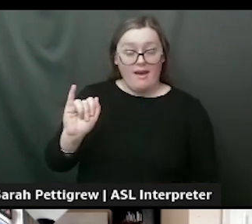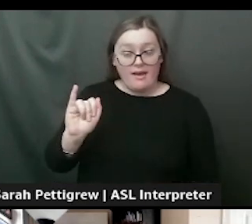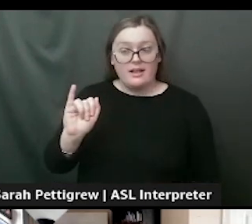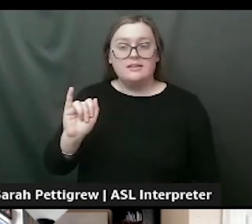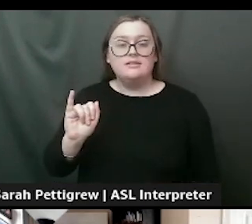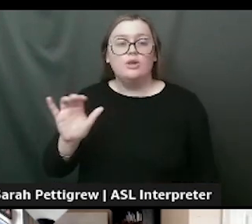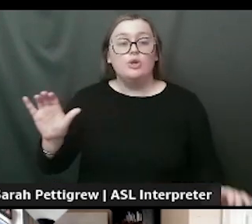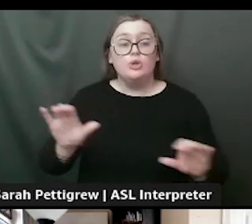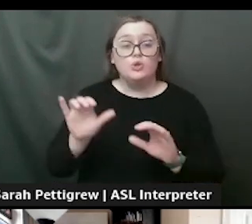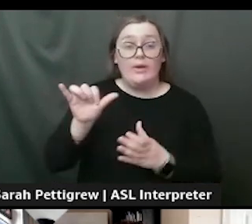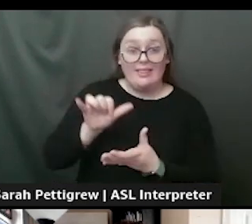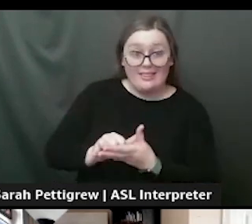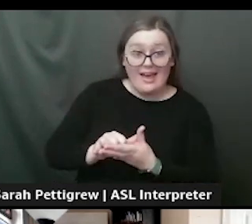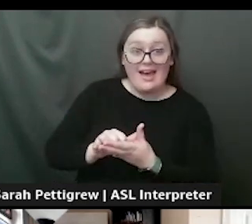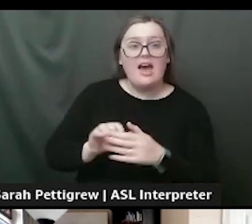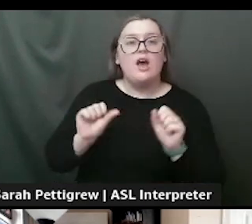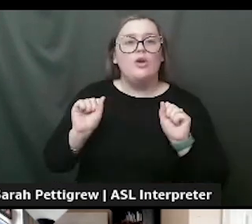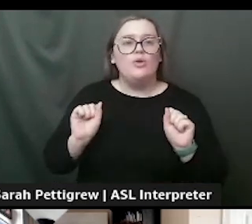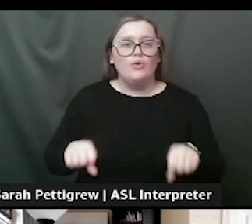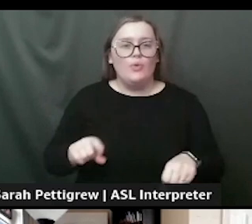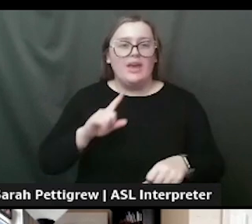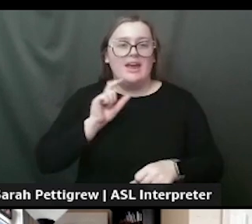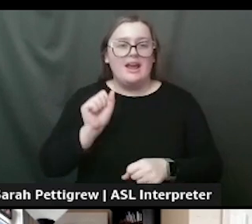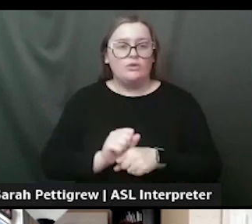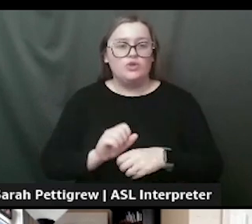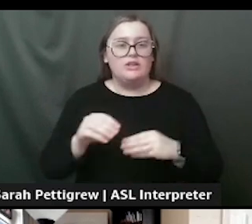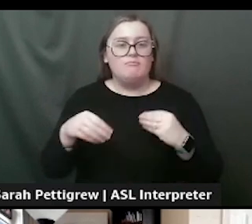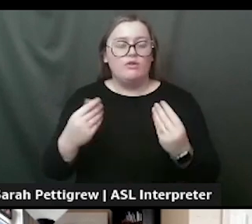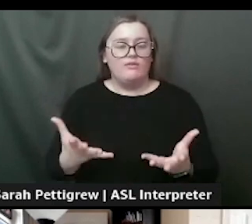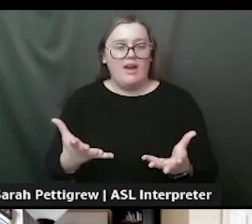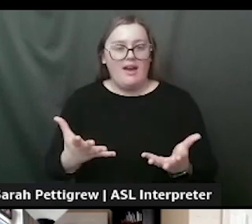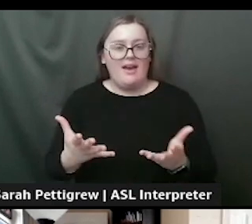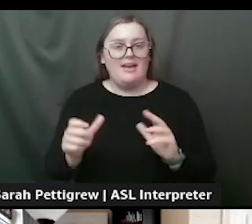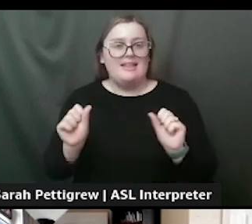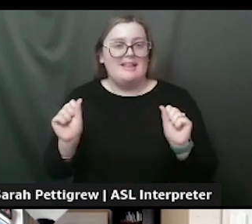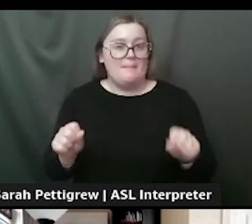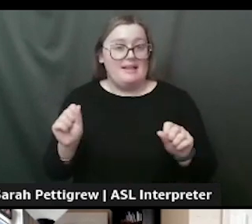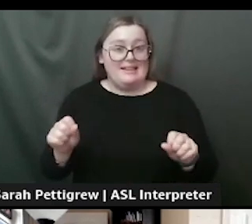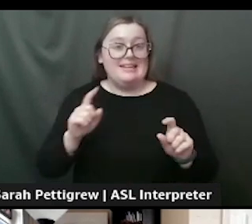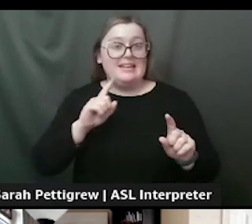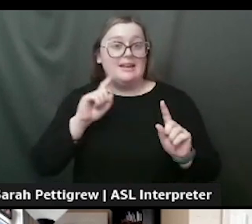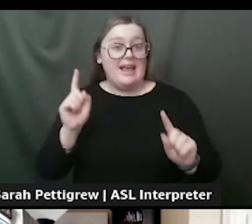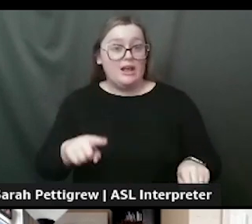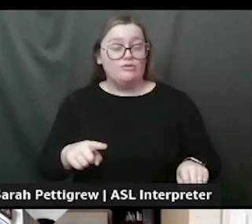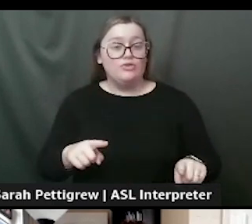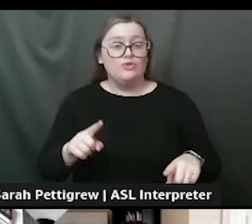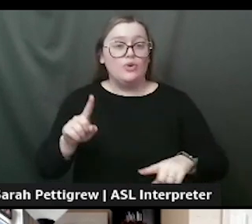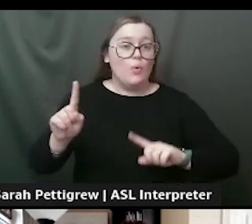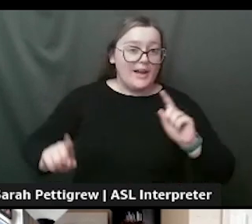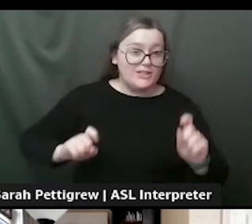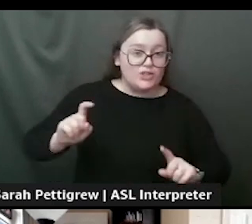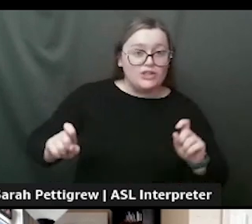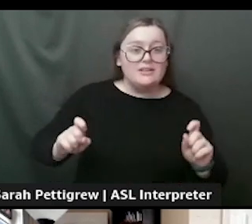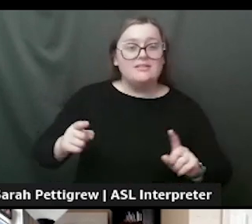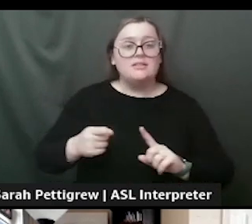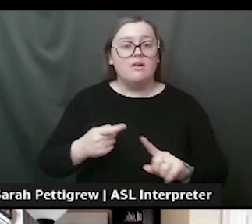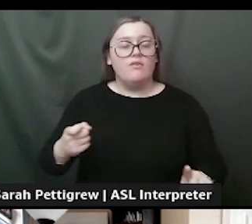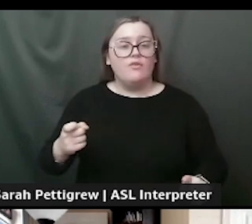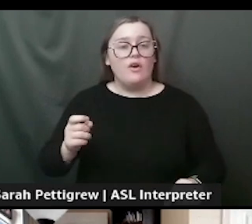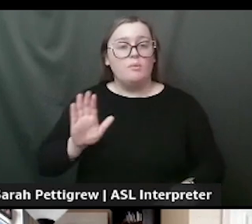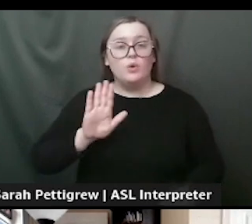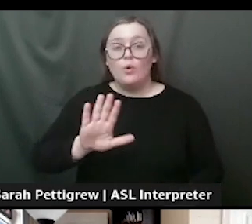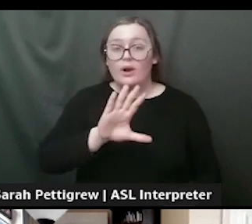can actually provide it the ability to answer questions from your